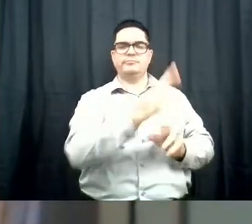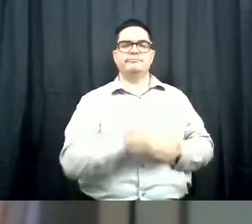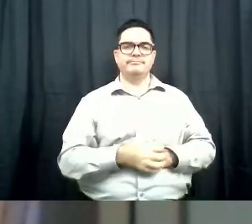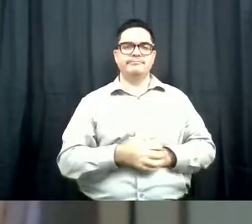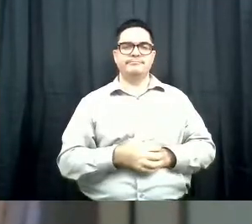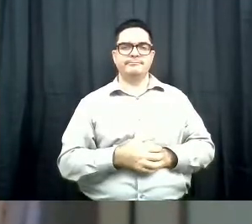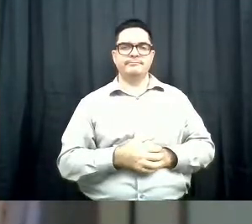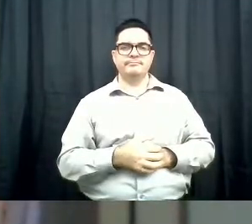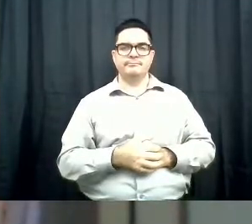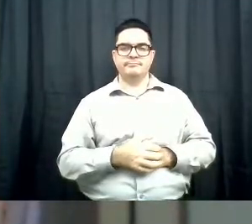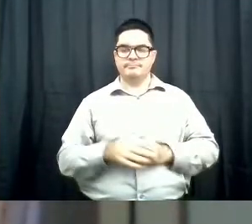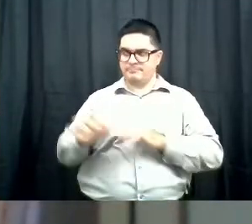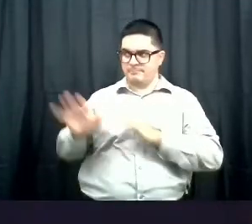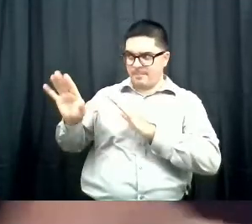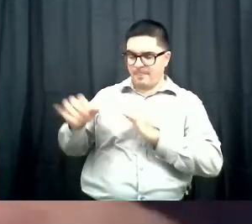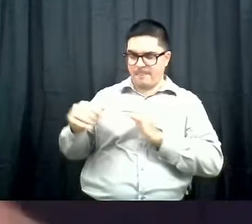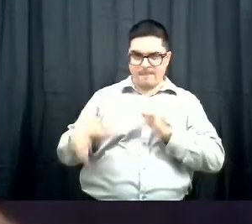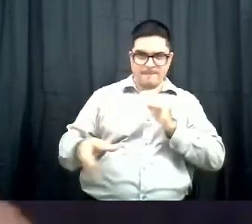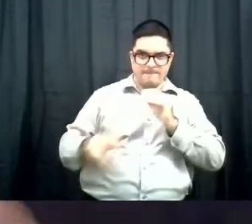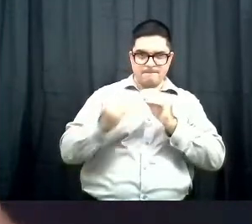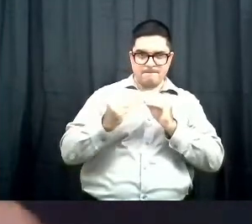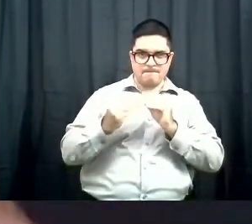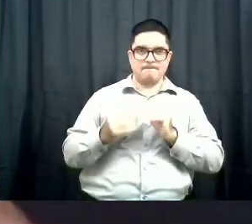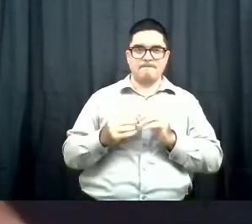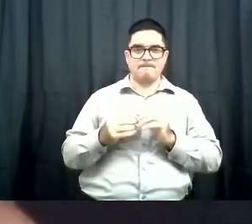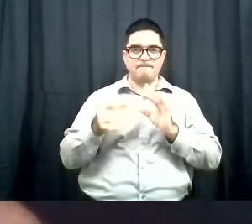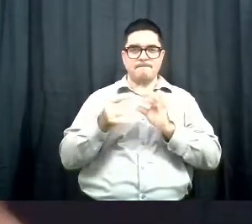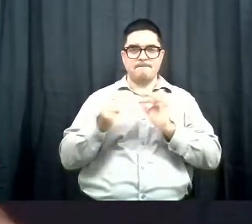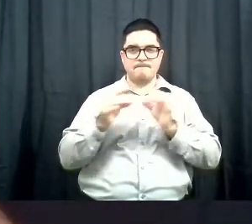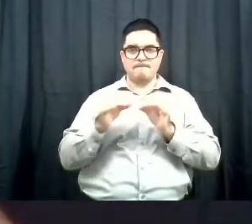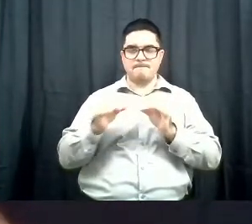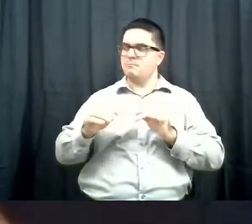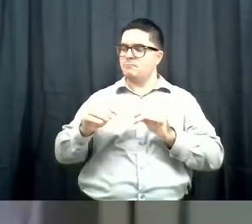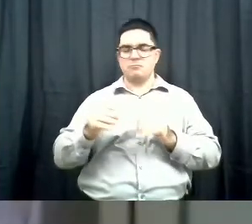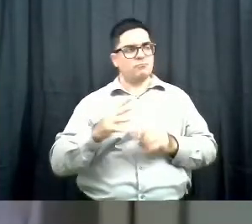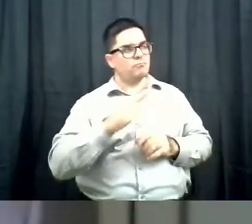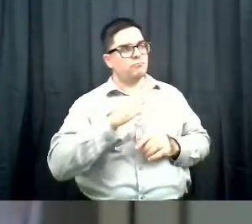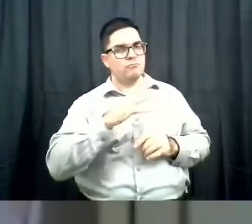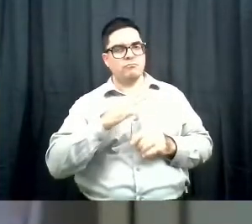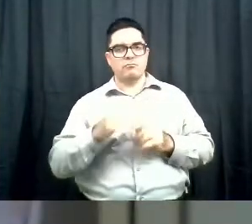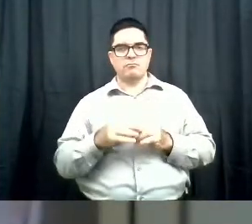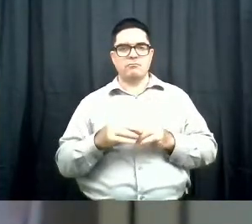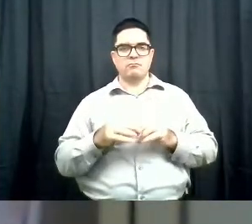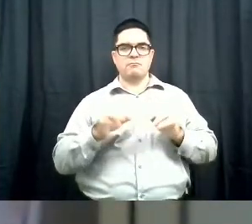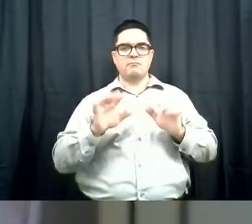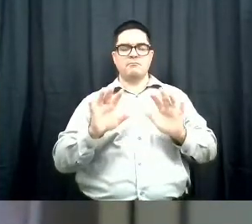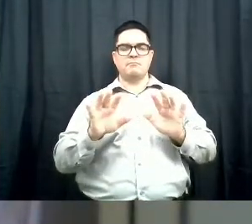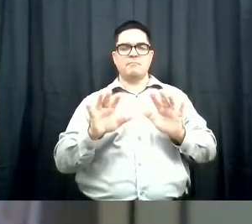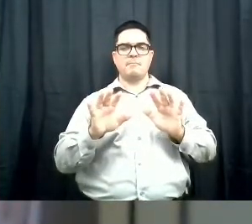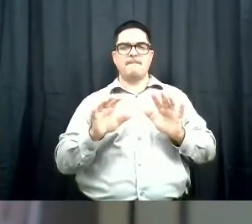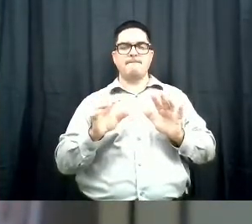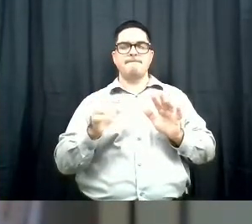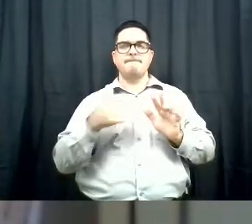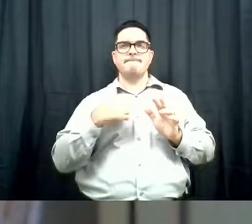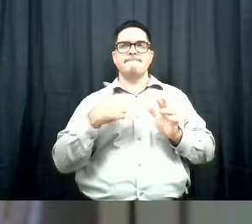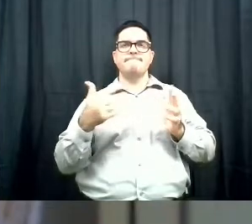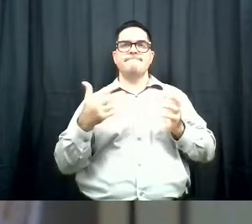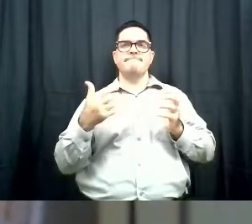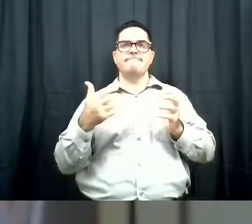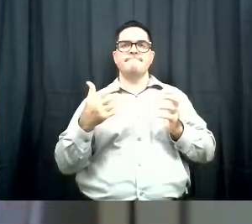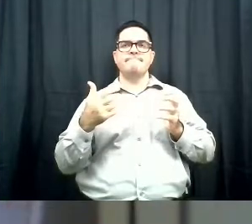David, can I make a quick comment? Absolutely. Sure. I know we want to get through this, but I think this has actually been a very,